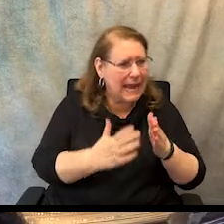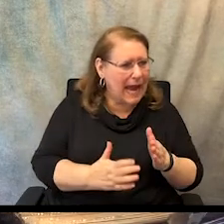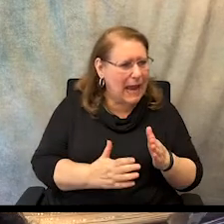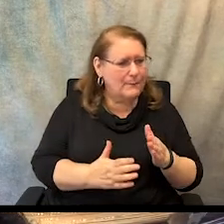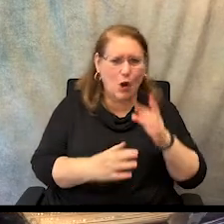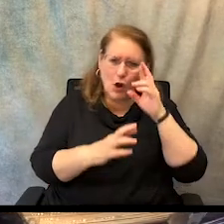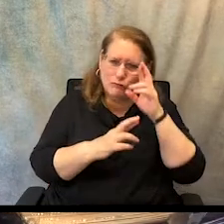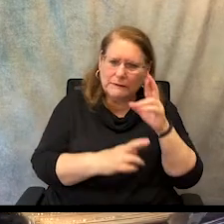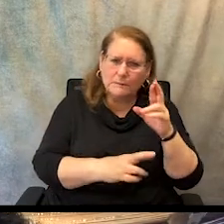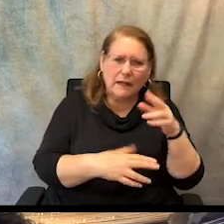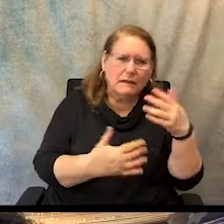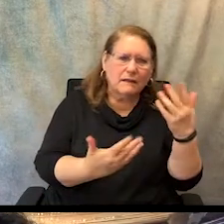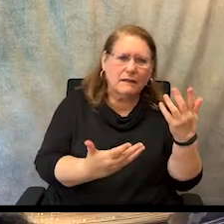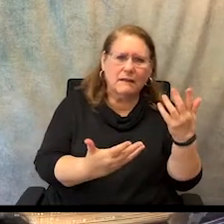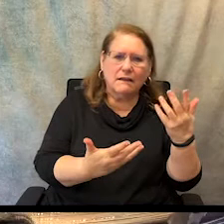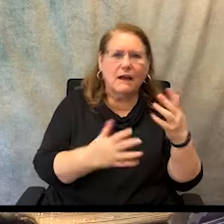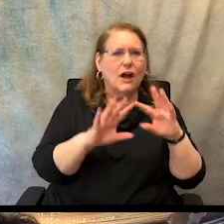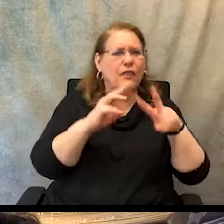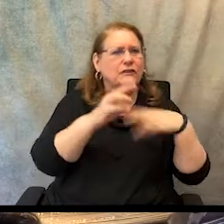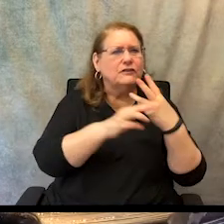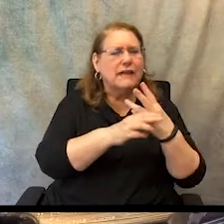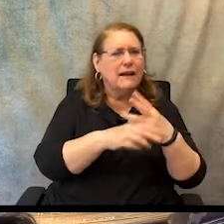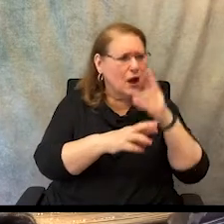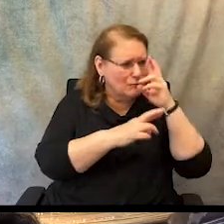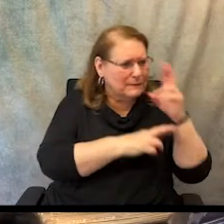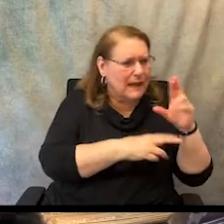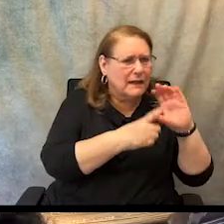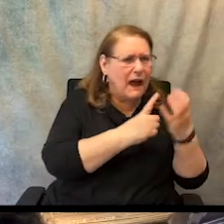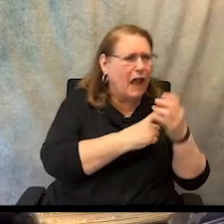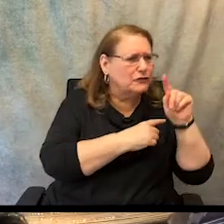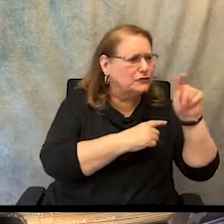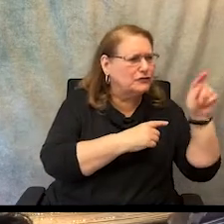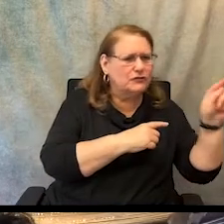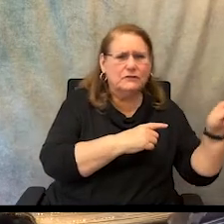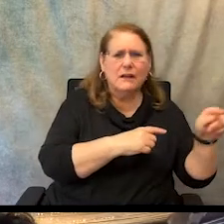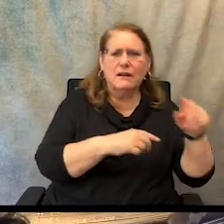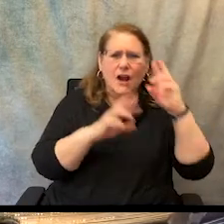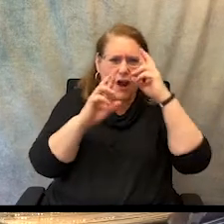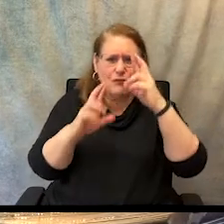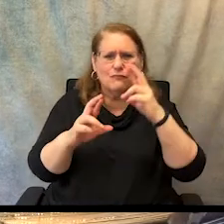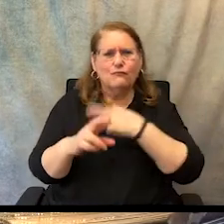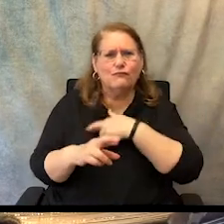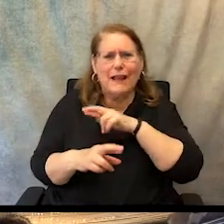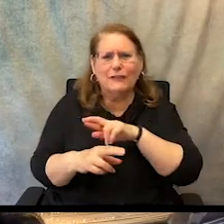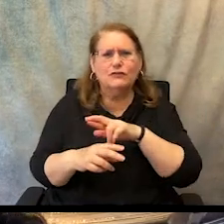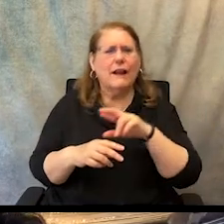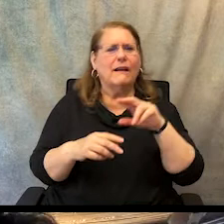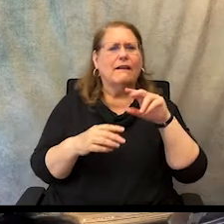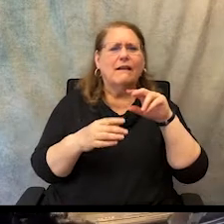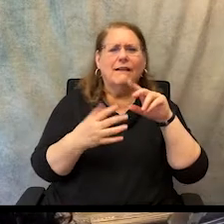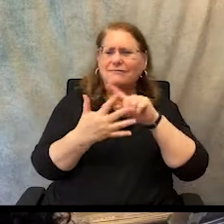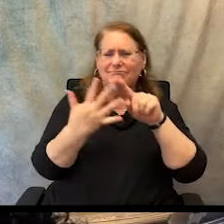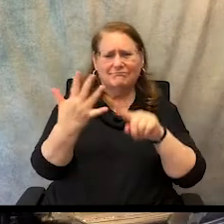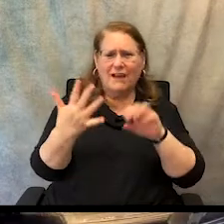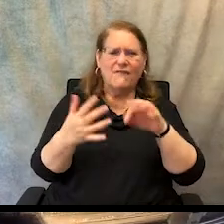neighbor, to respect the society, to respect the culture of other people, to the sexual of other people, the religion of other